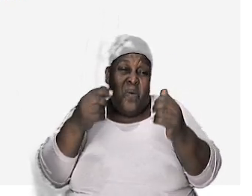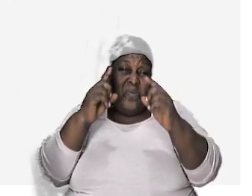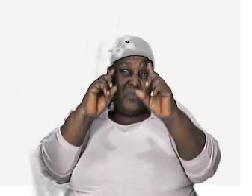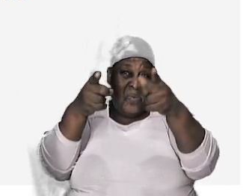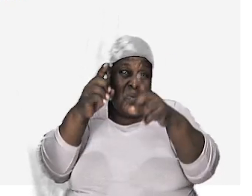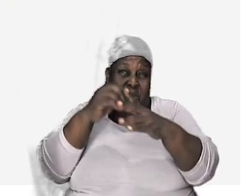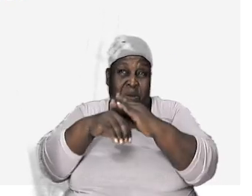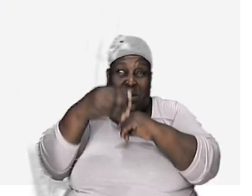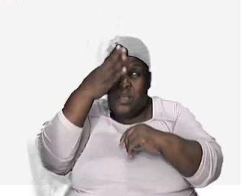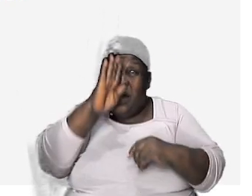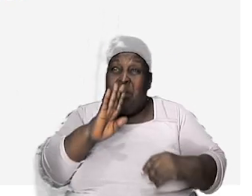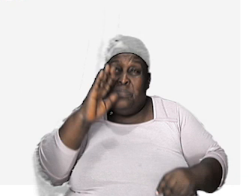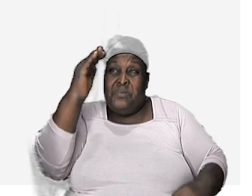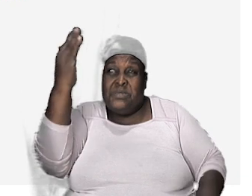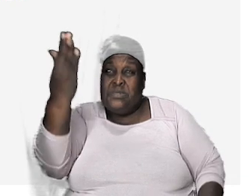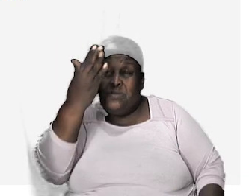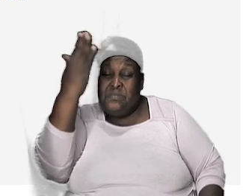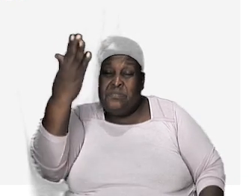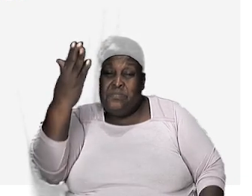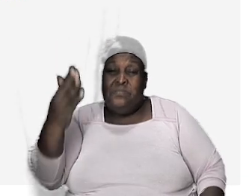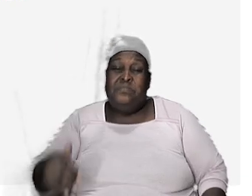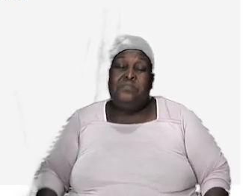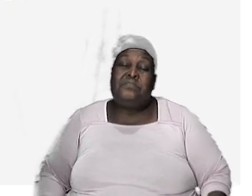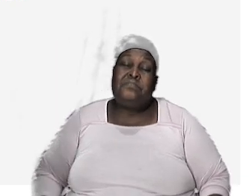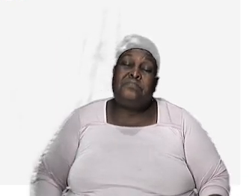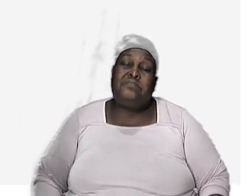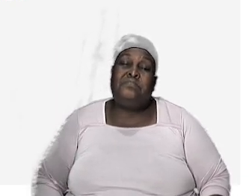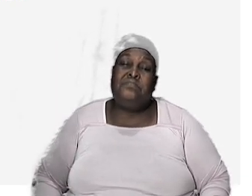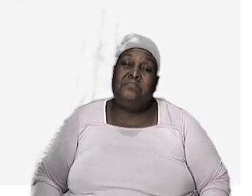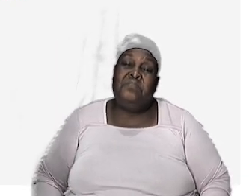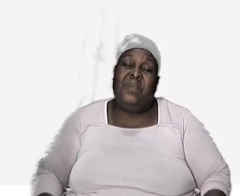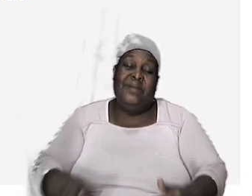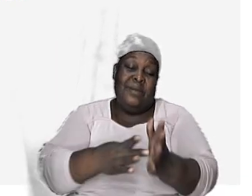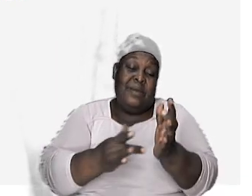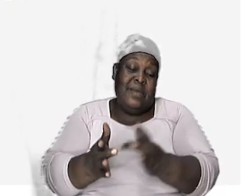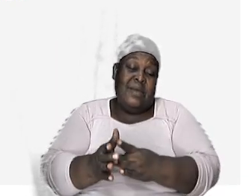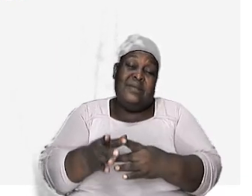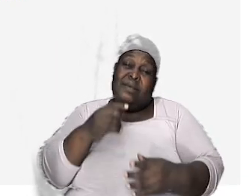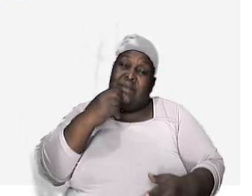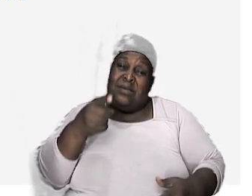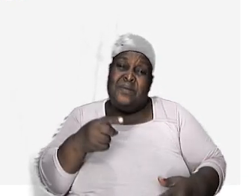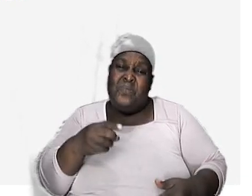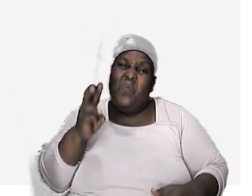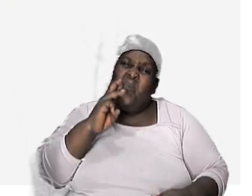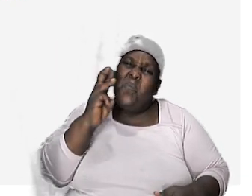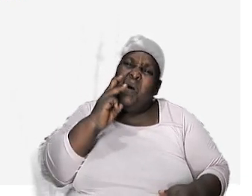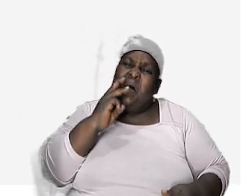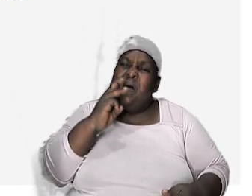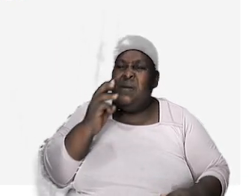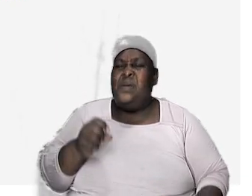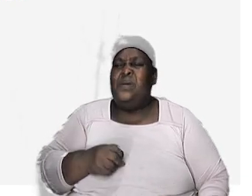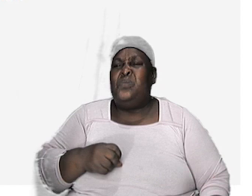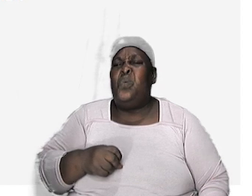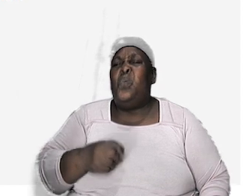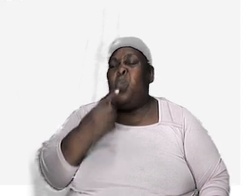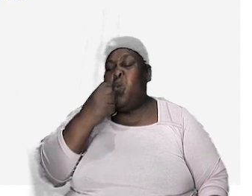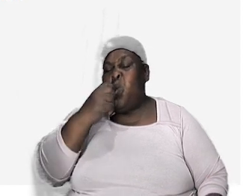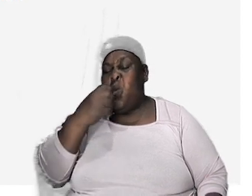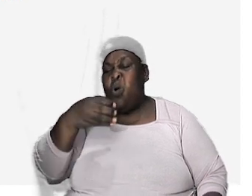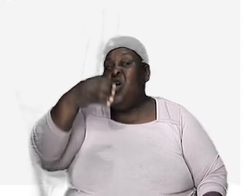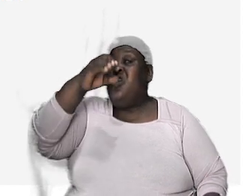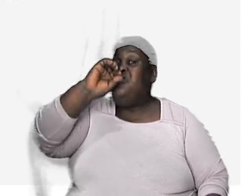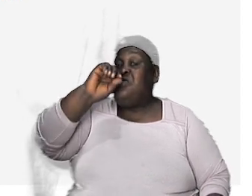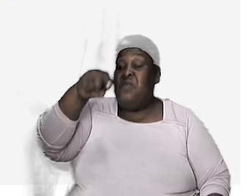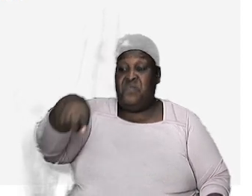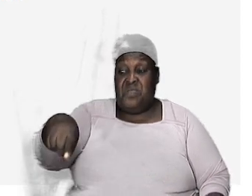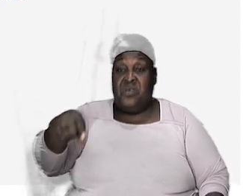of Almighty God. Jesus said to her, all right, the water that you're drawing now, whosoever drinketh of that water is